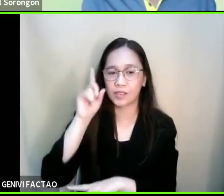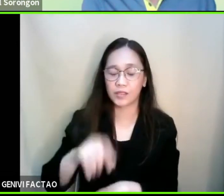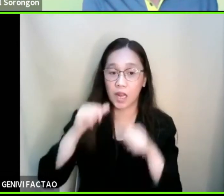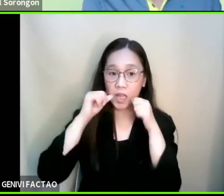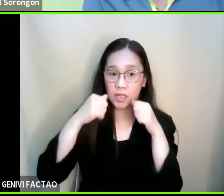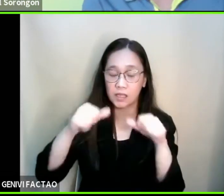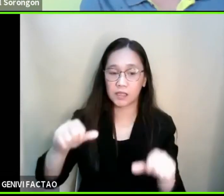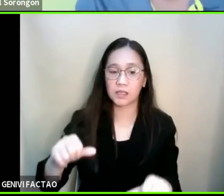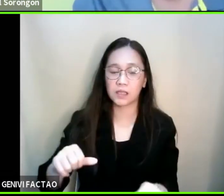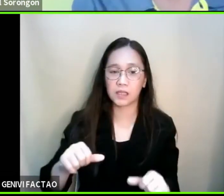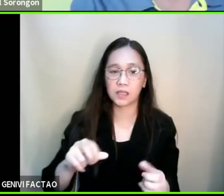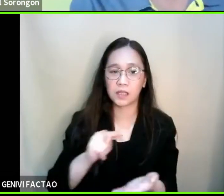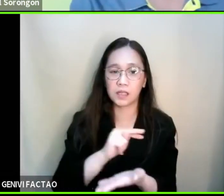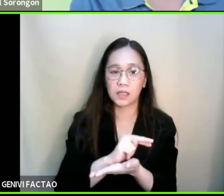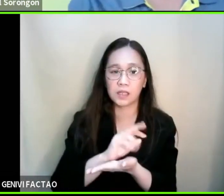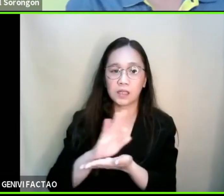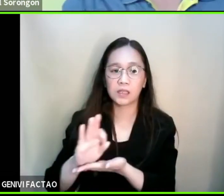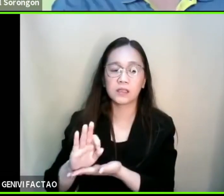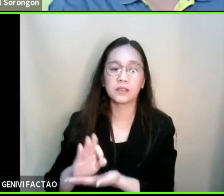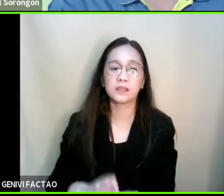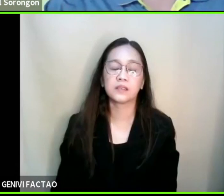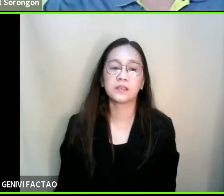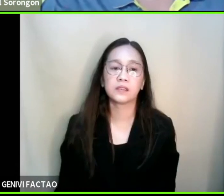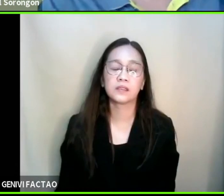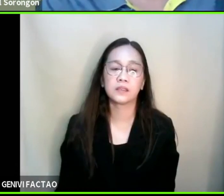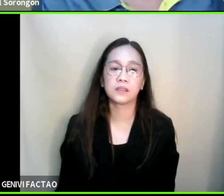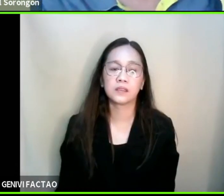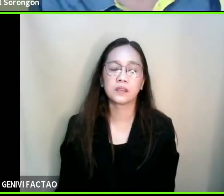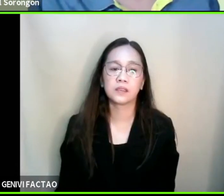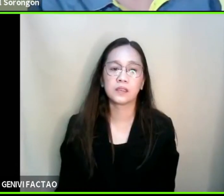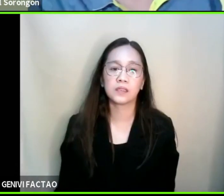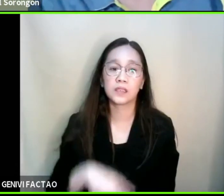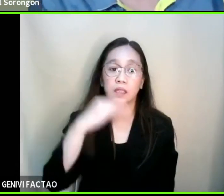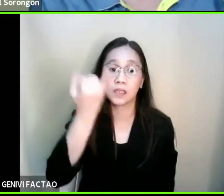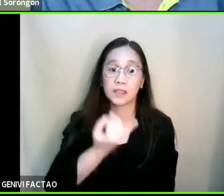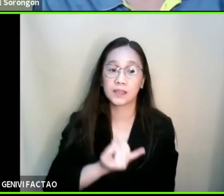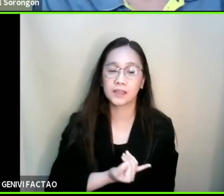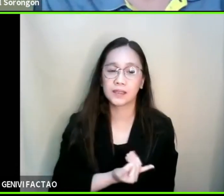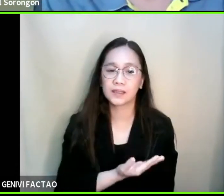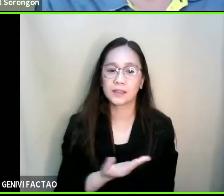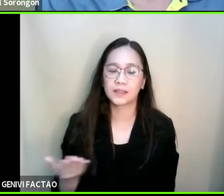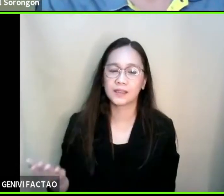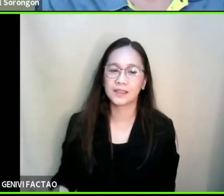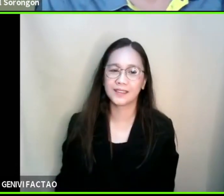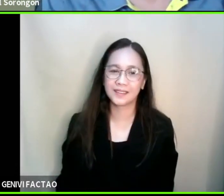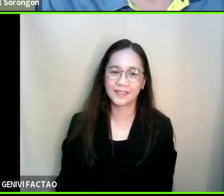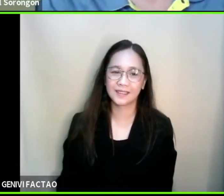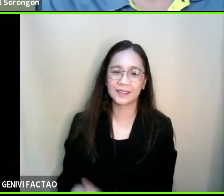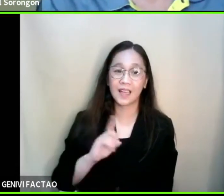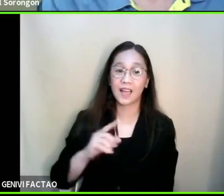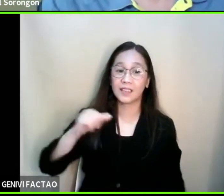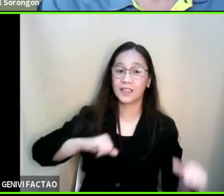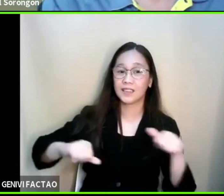announcement po of Norville activities, Sir Ranil, would you like po to invite them po? Ikaw, Kai, ano may activity mo next